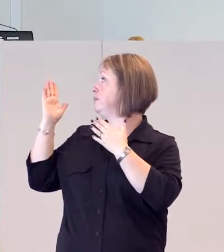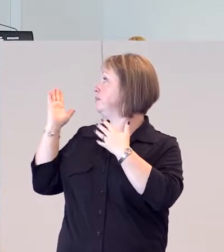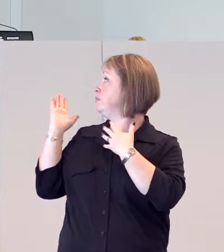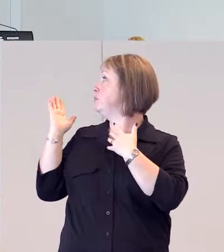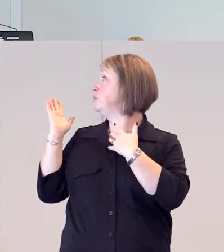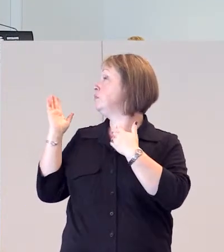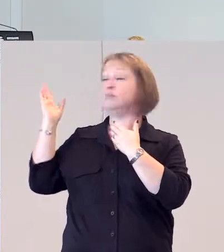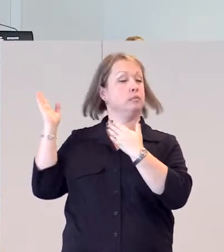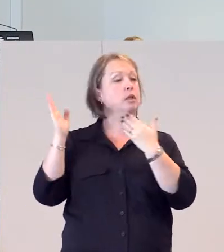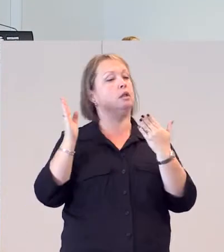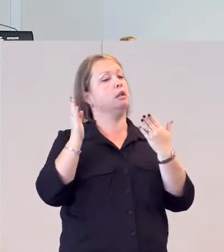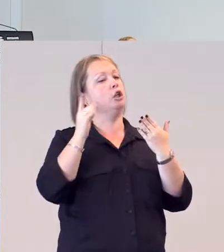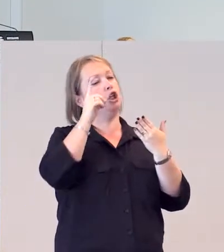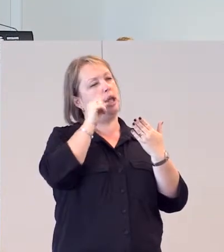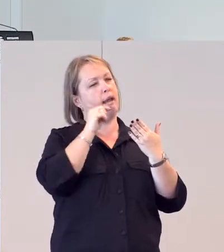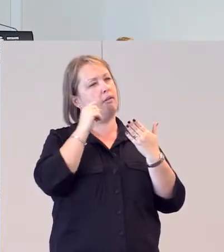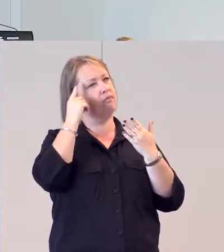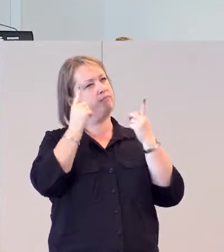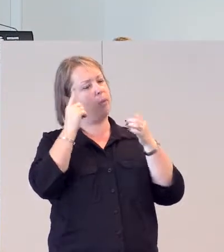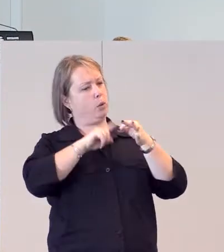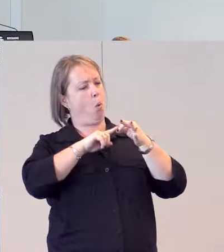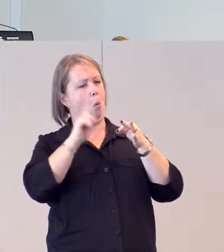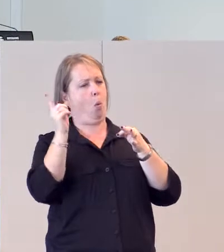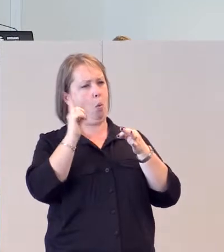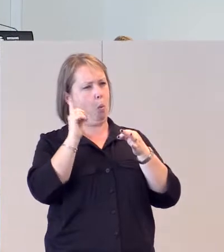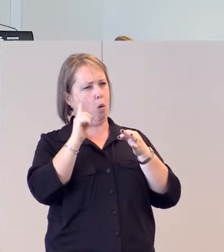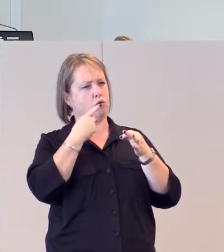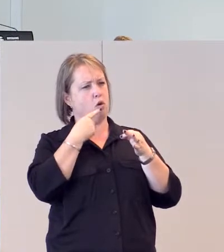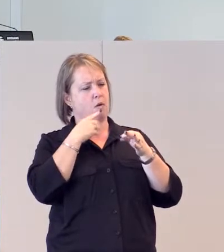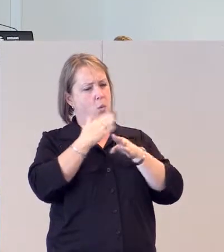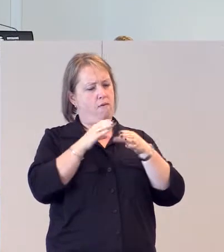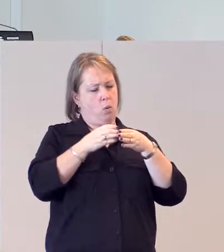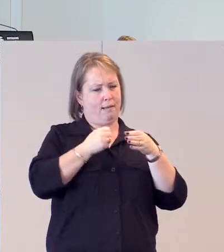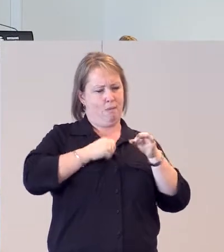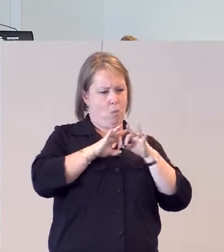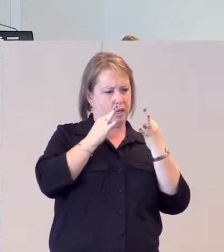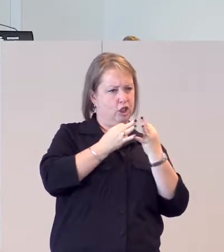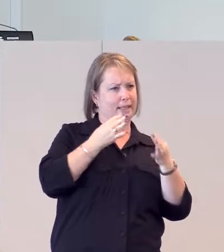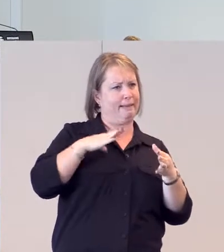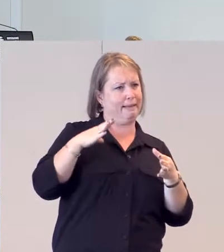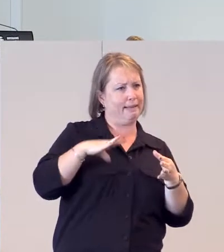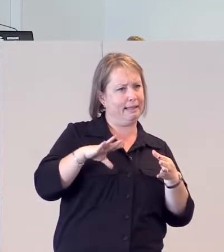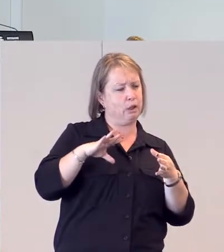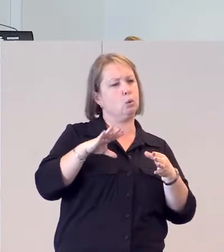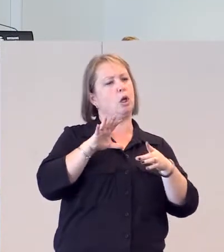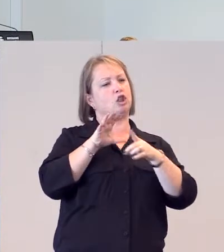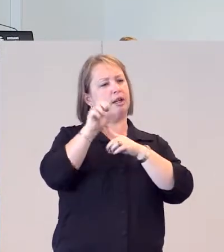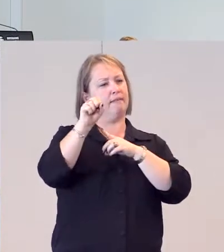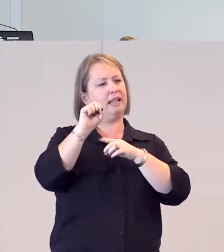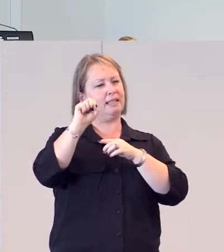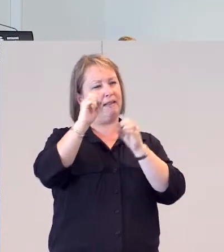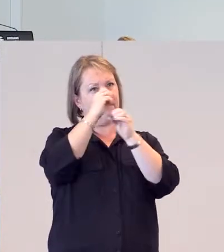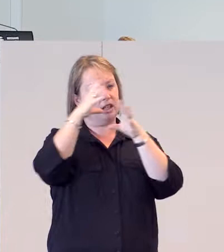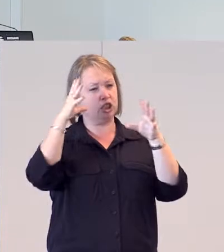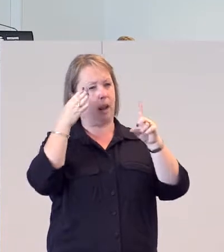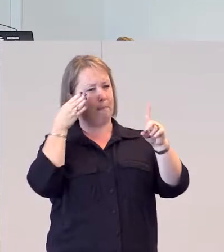can ask the question, what sort of a workforce will your organisation need to achieve its vision and mission into